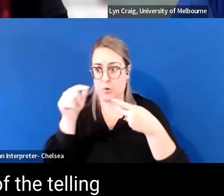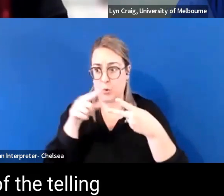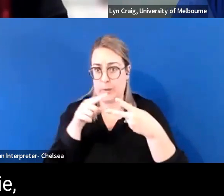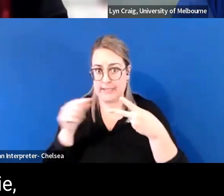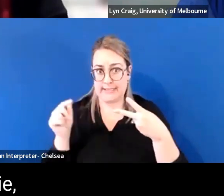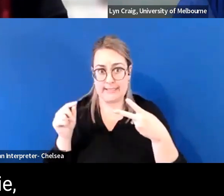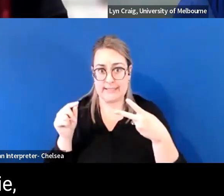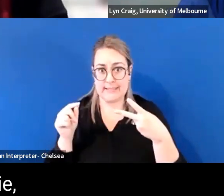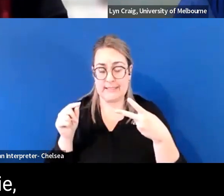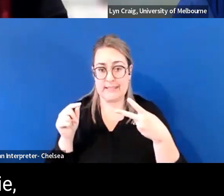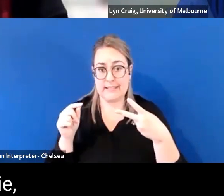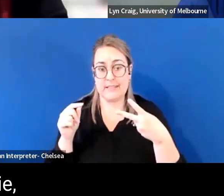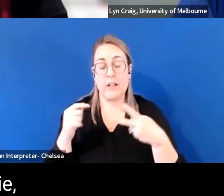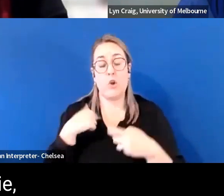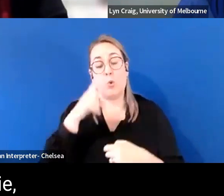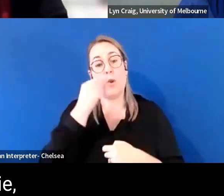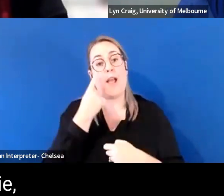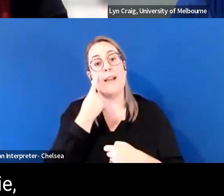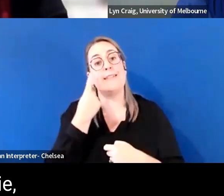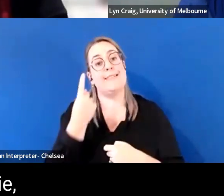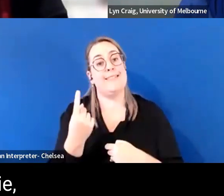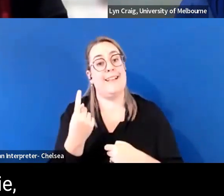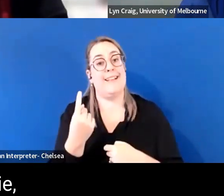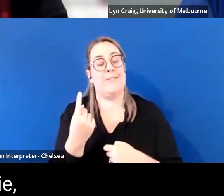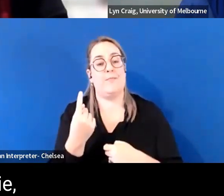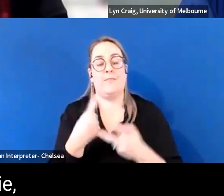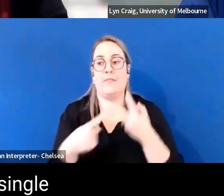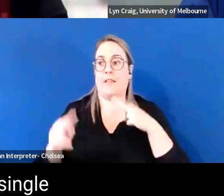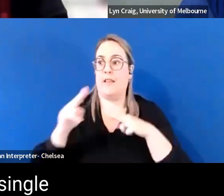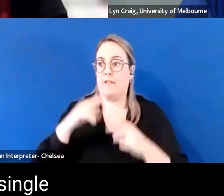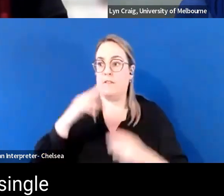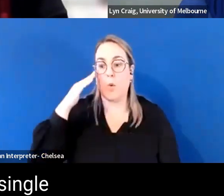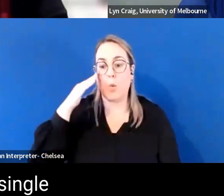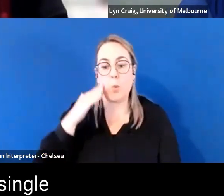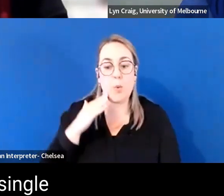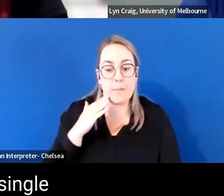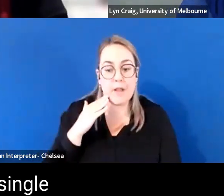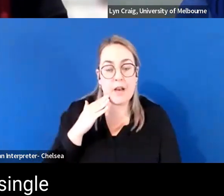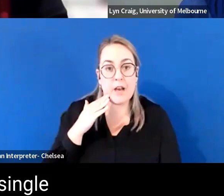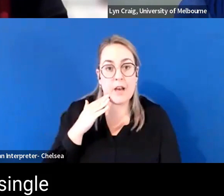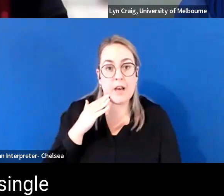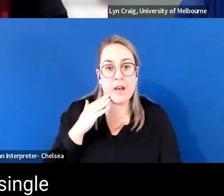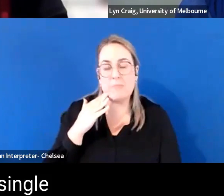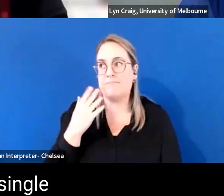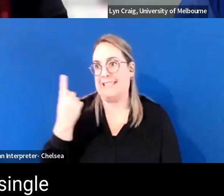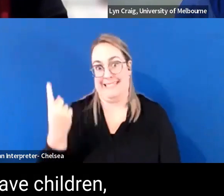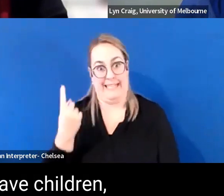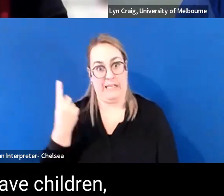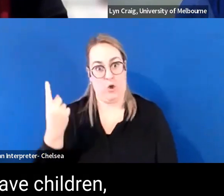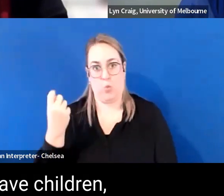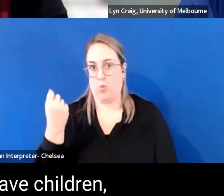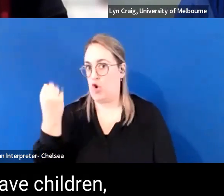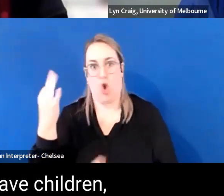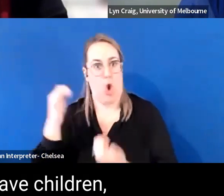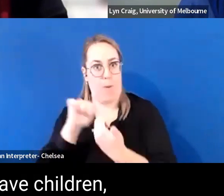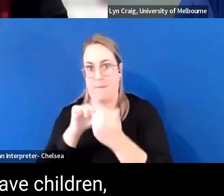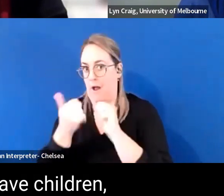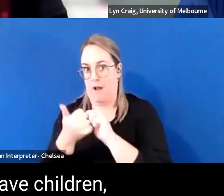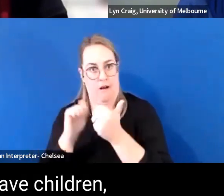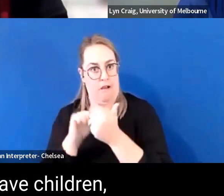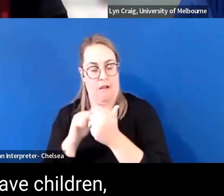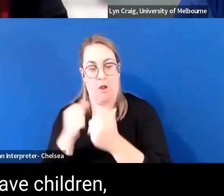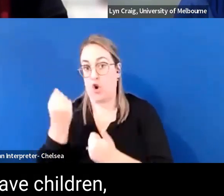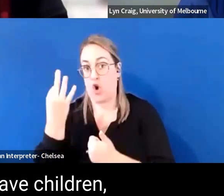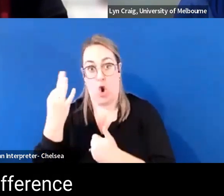things you said there, Natalie, was that if women don't have, if they're single and they don't have a partner and they don't have children, they're